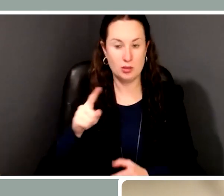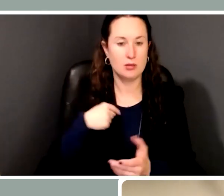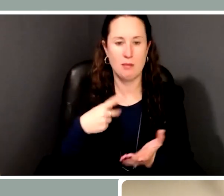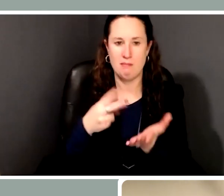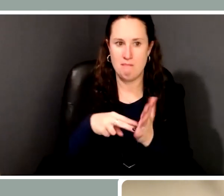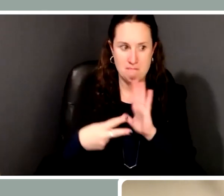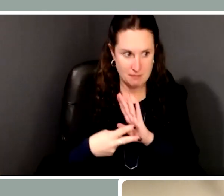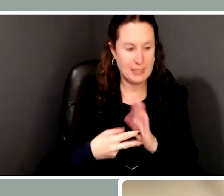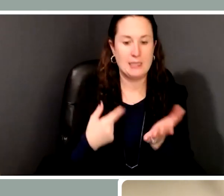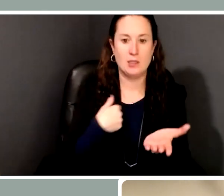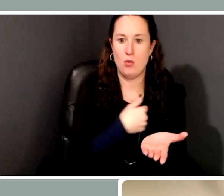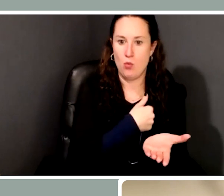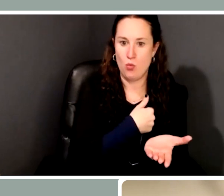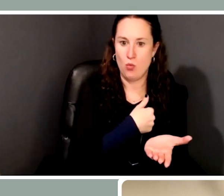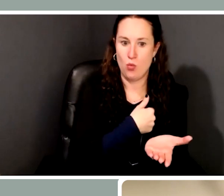is,